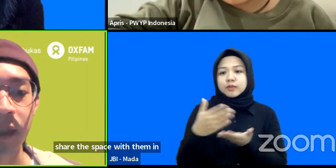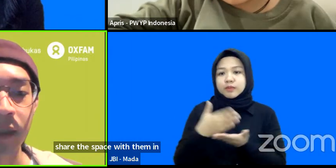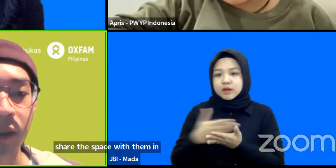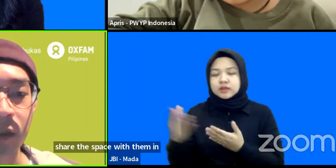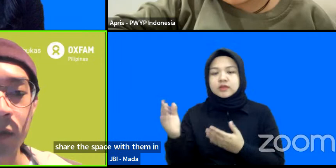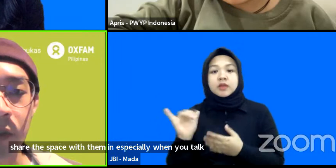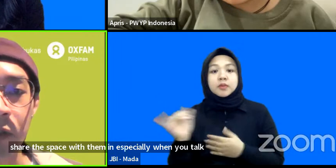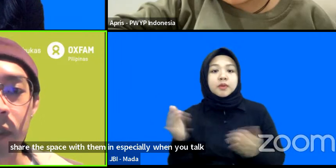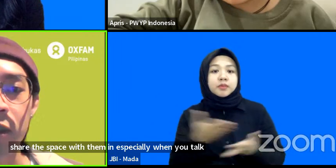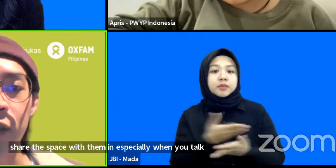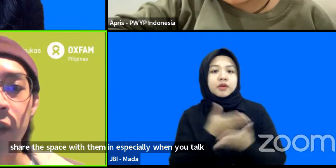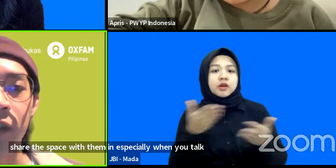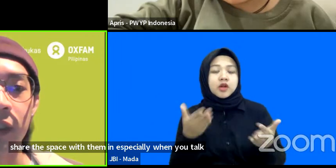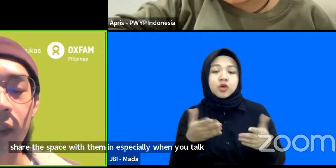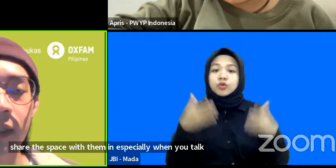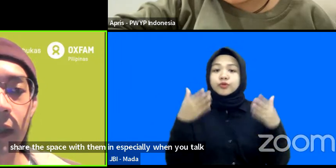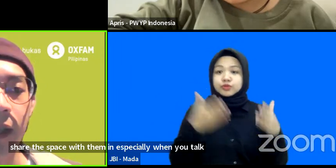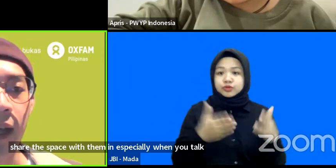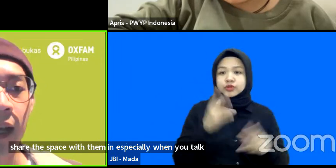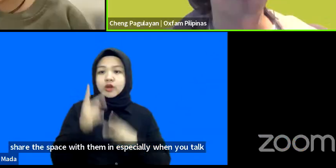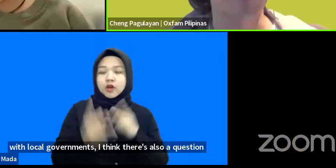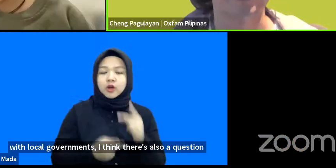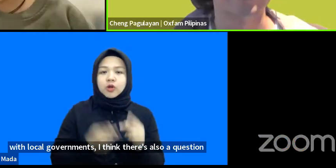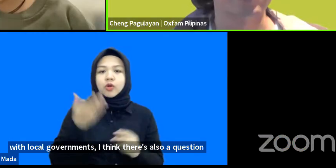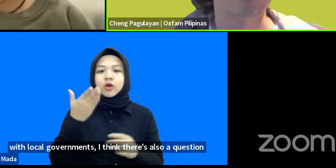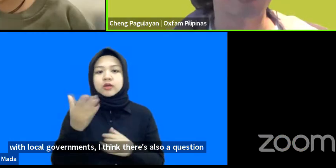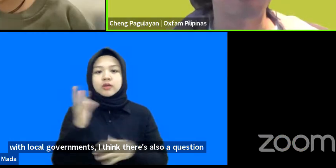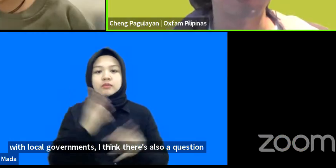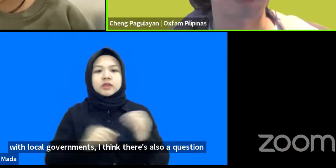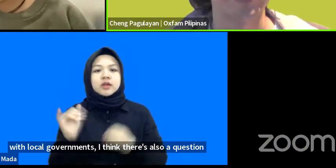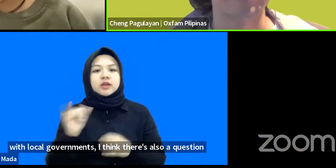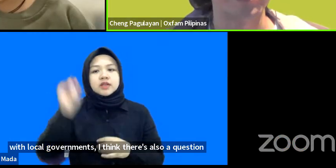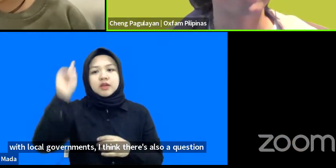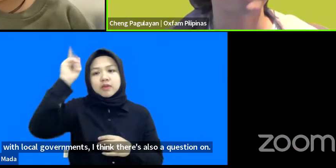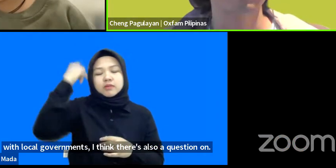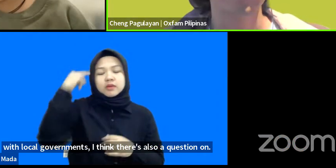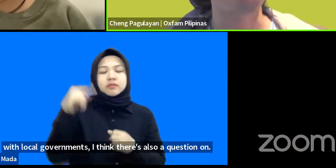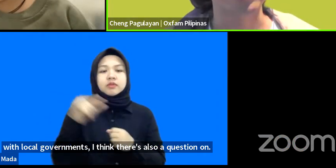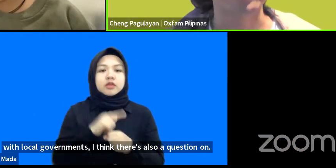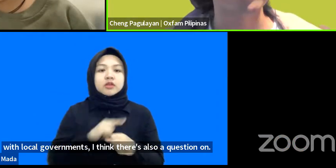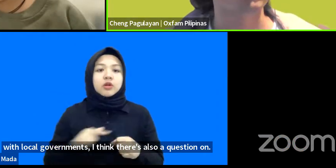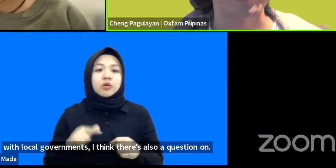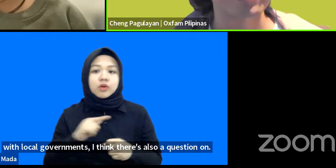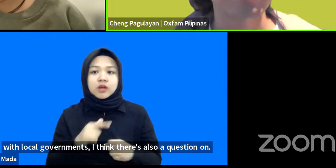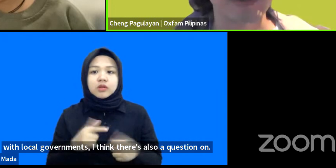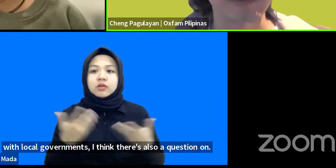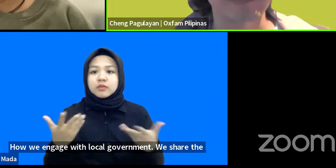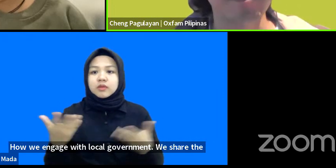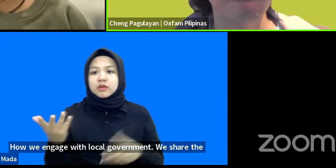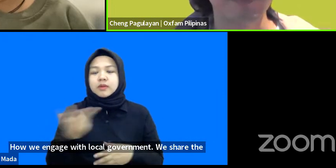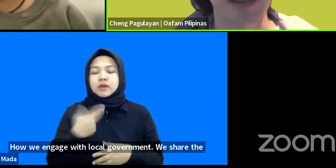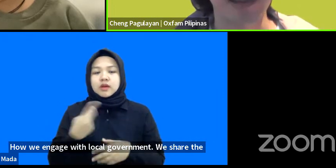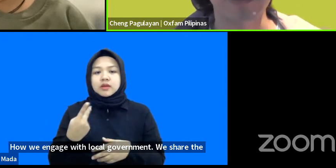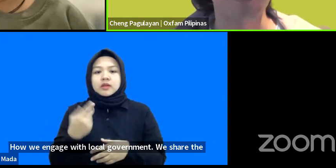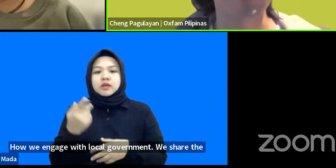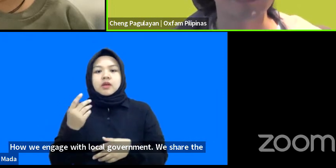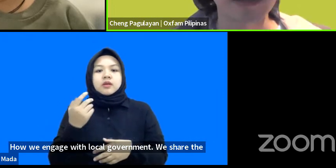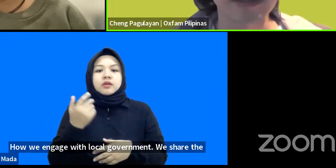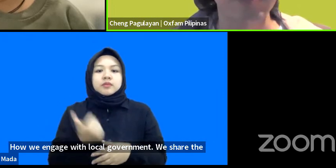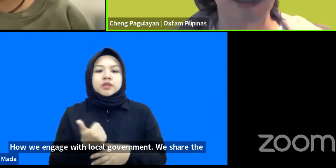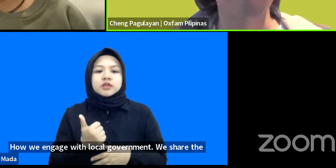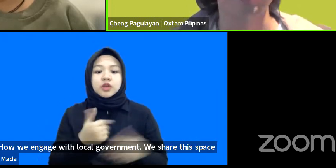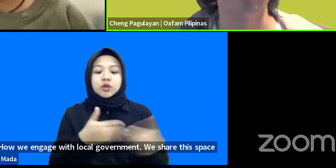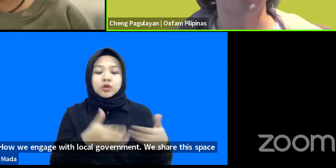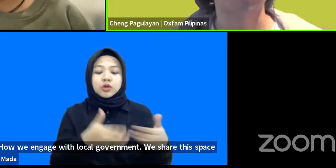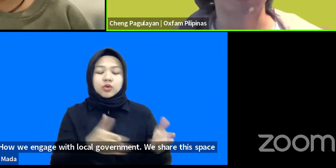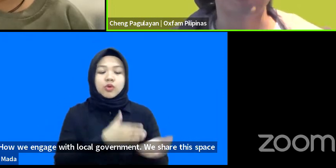governments. I think there's also a question on how we engage with local governments. we share the space with the